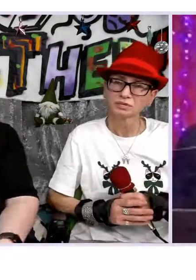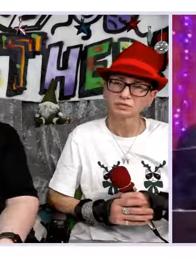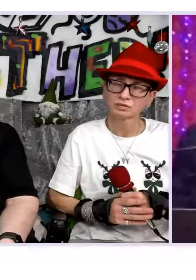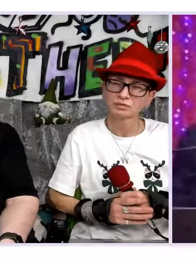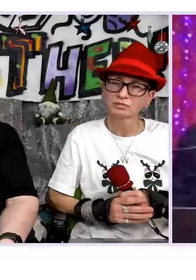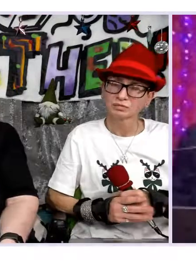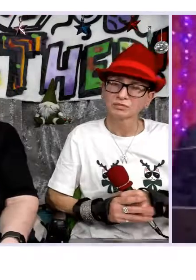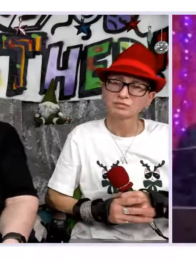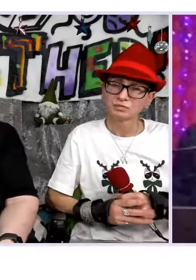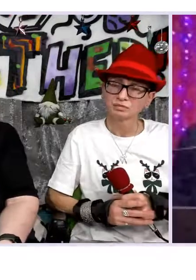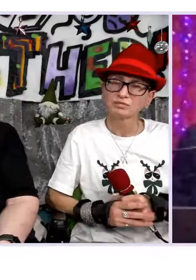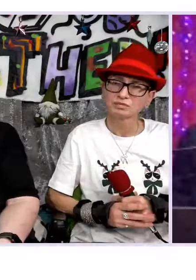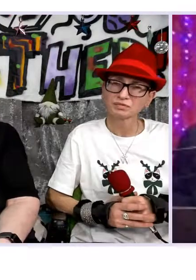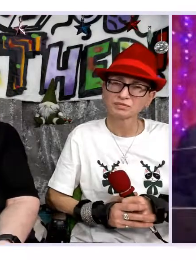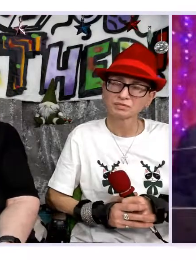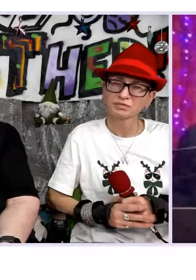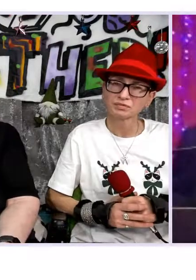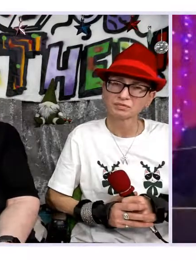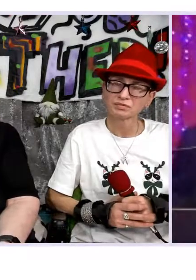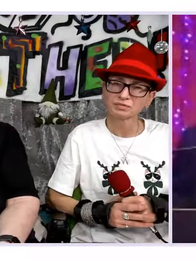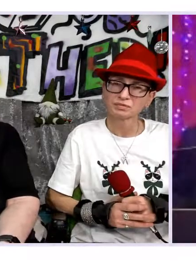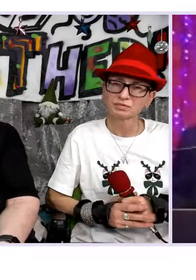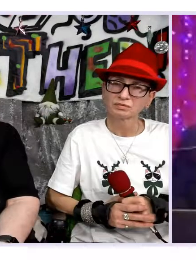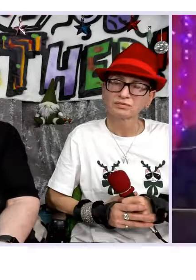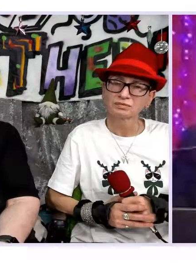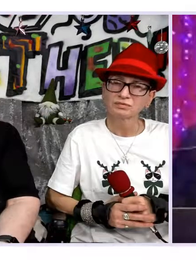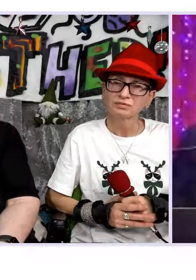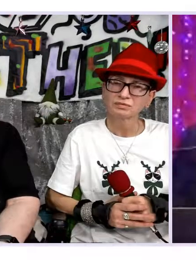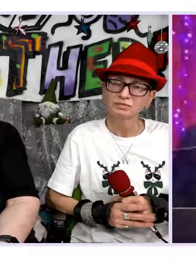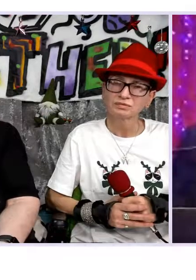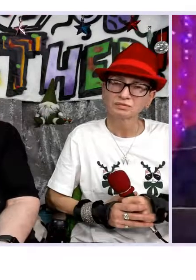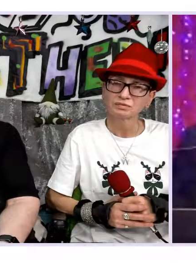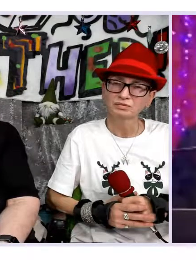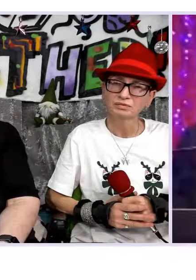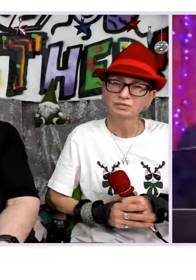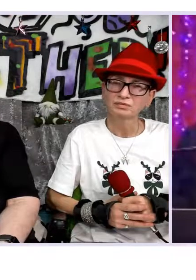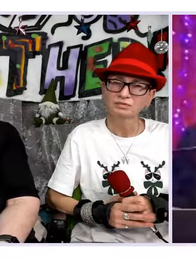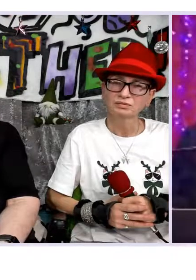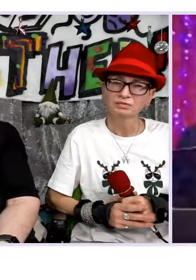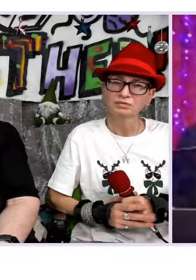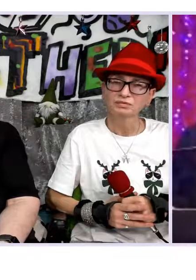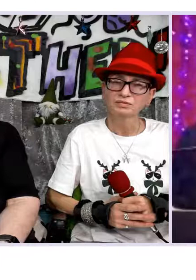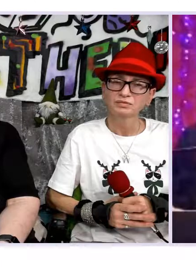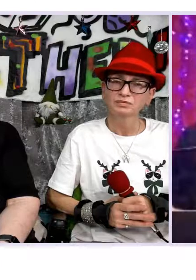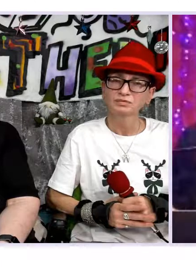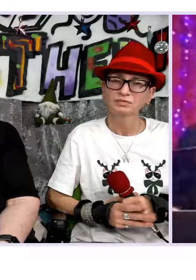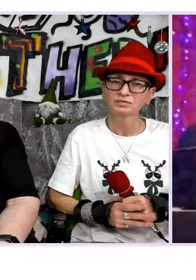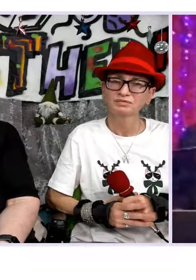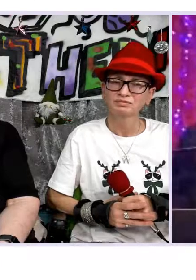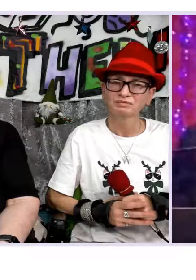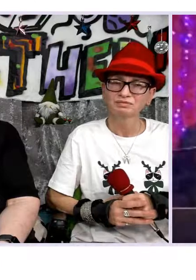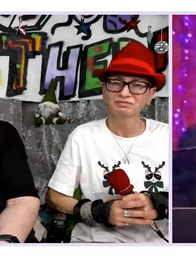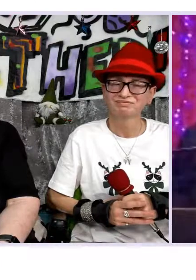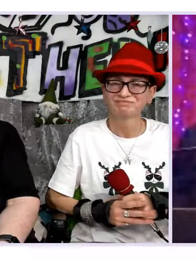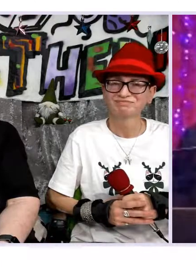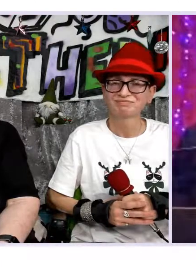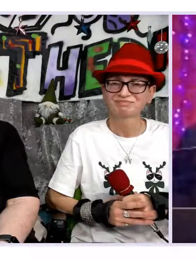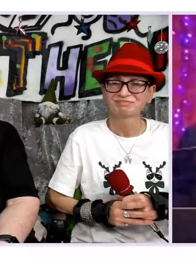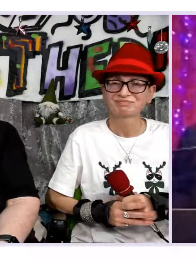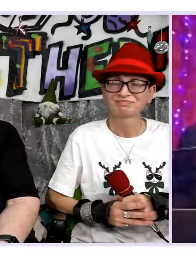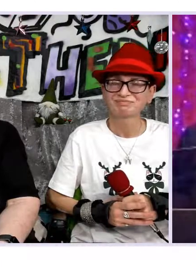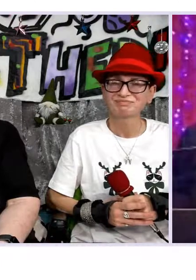a Paris team and a team from Istanbul, whose name I'm not going to pronounce